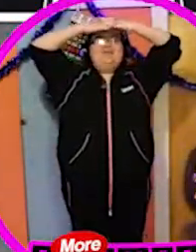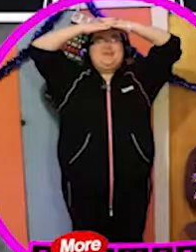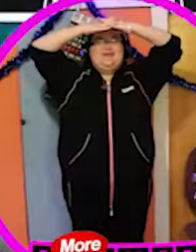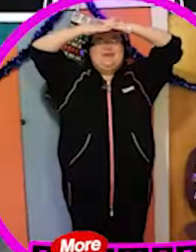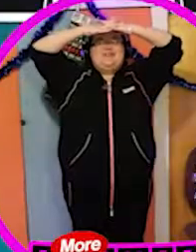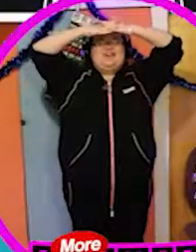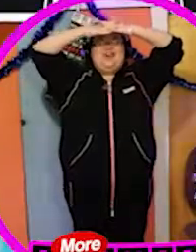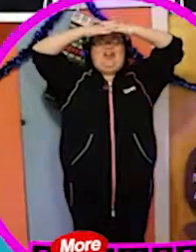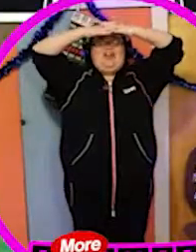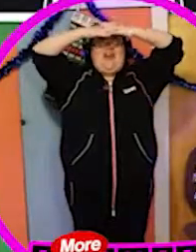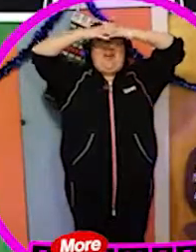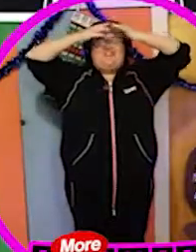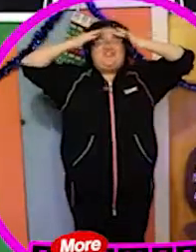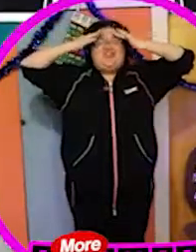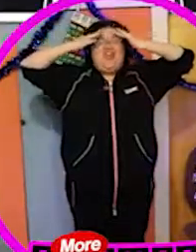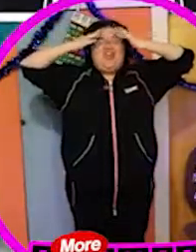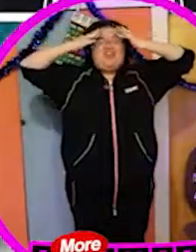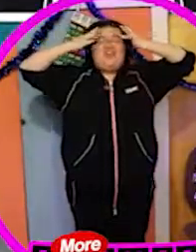Oh! Josh! Josh in the